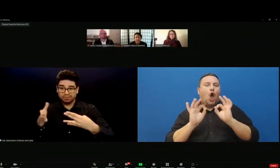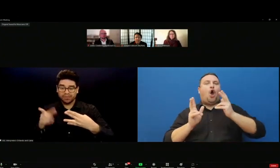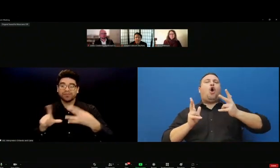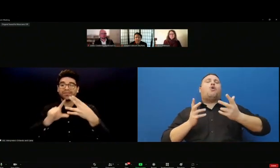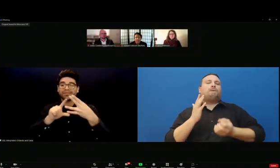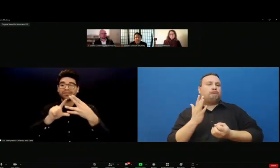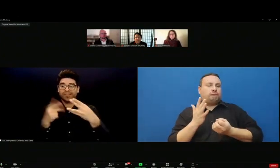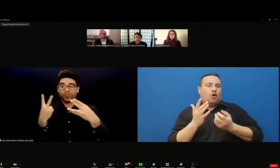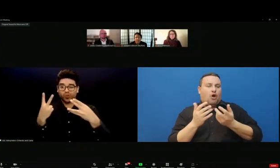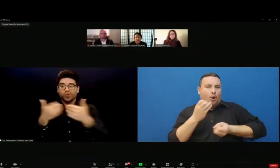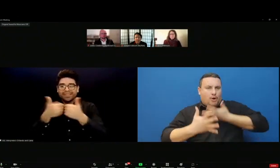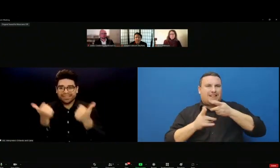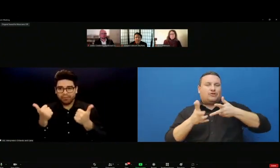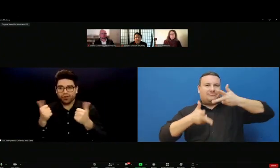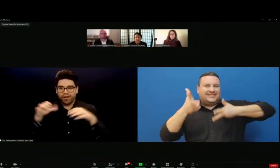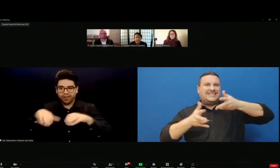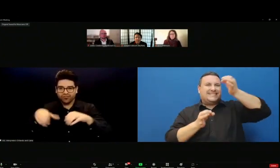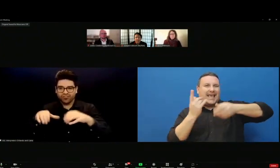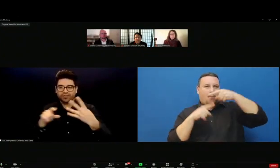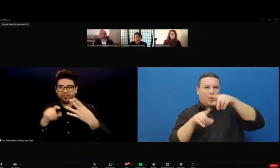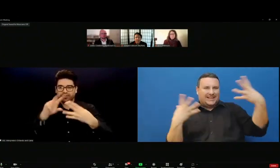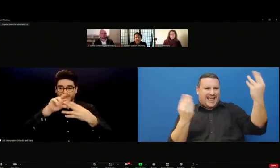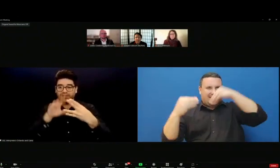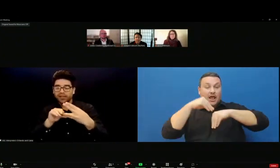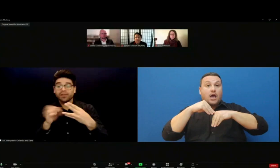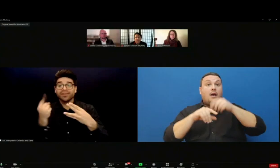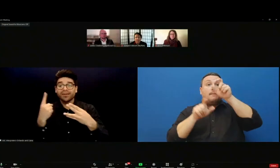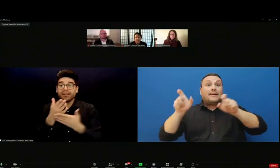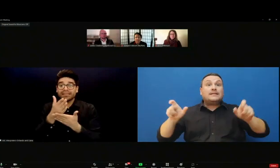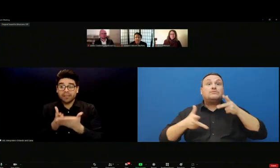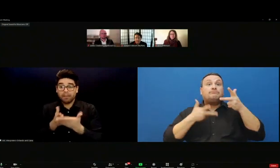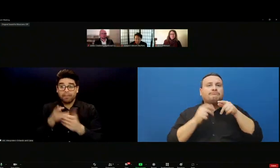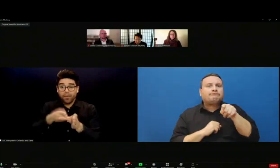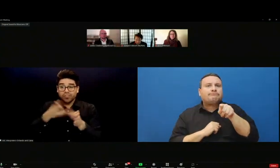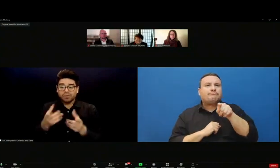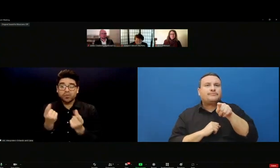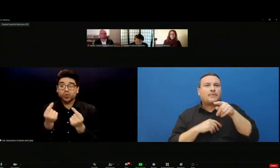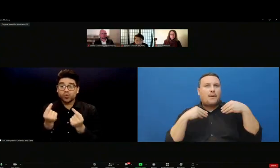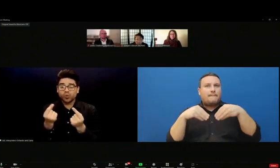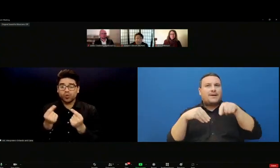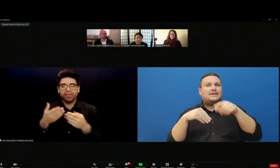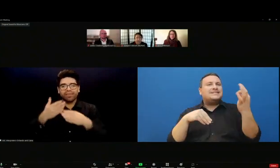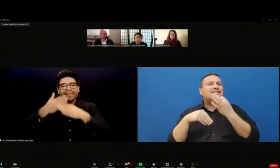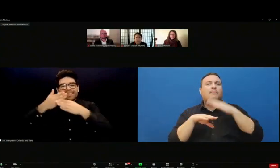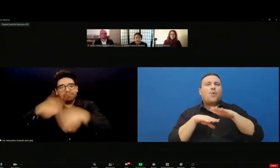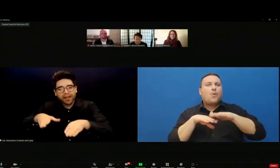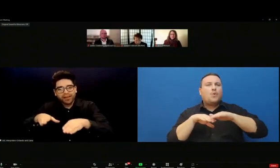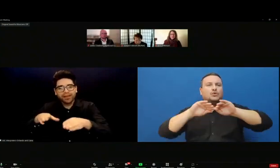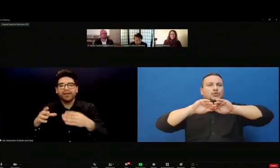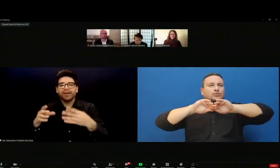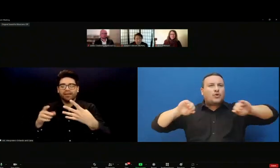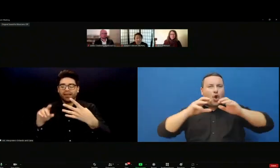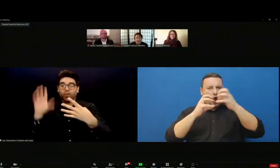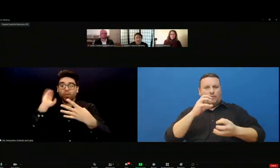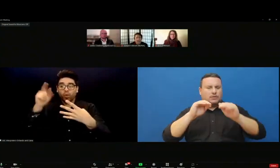and iconic constructions. Other participants would split this complex construction in 2